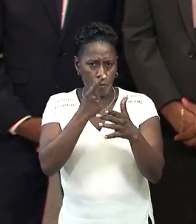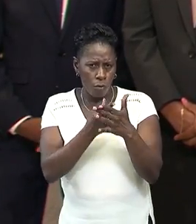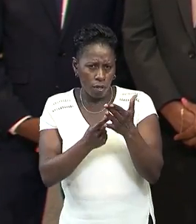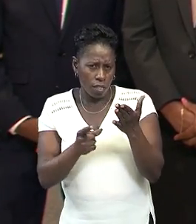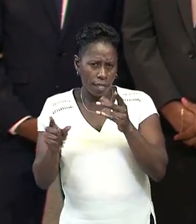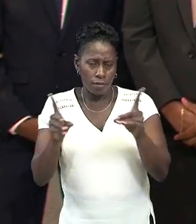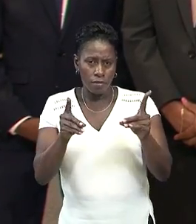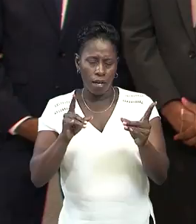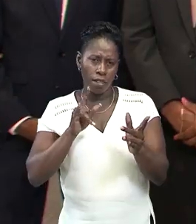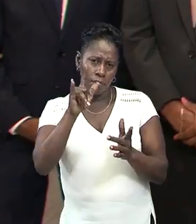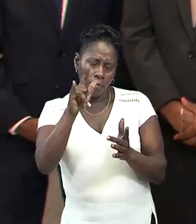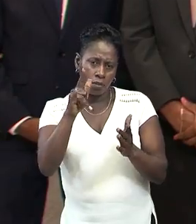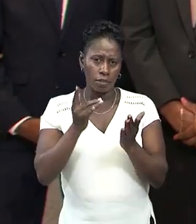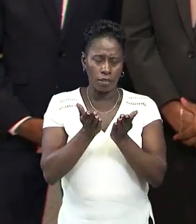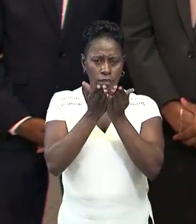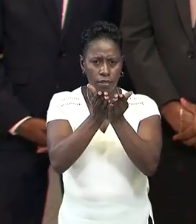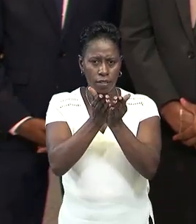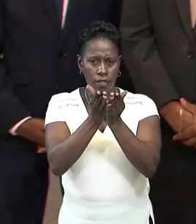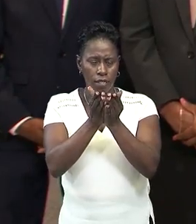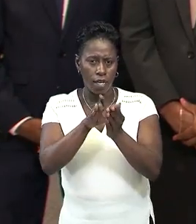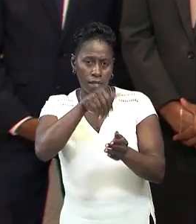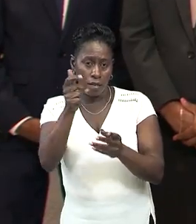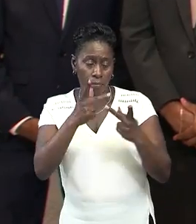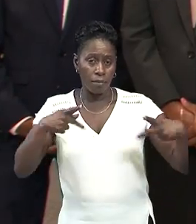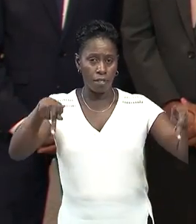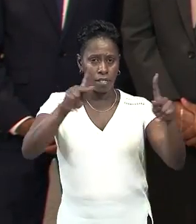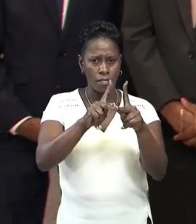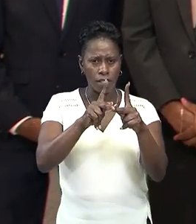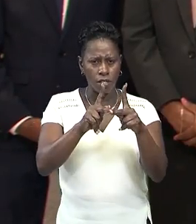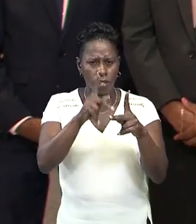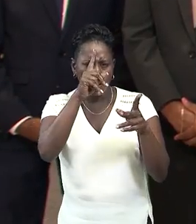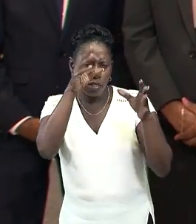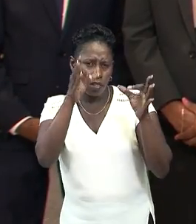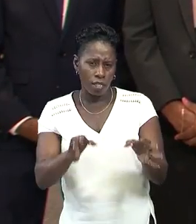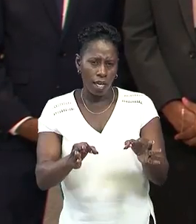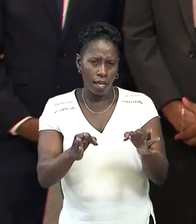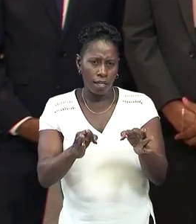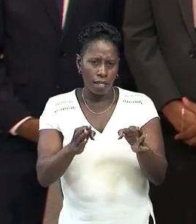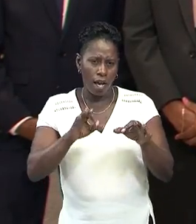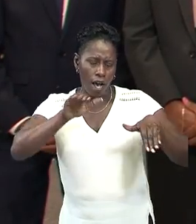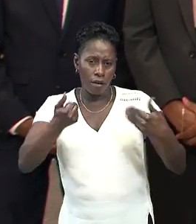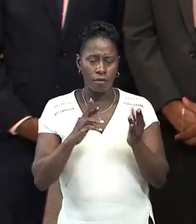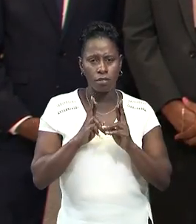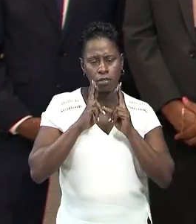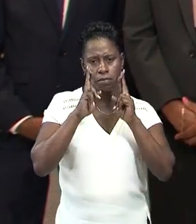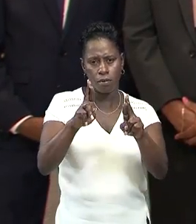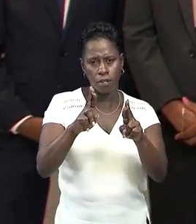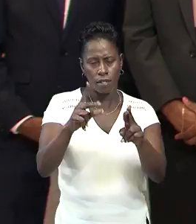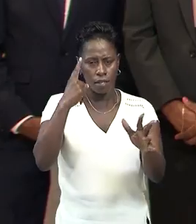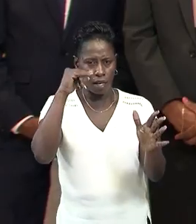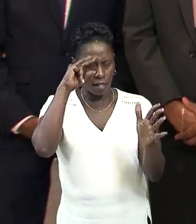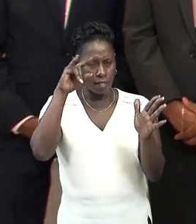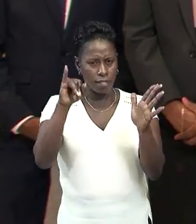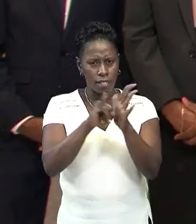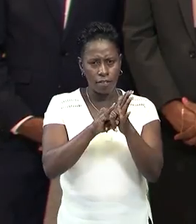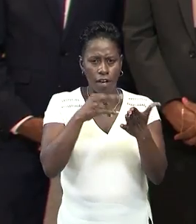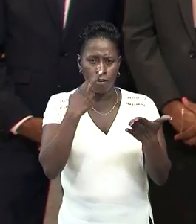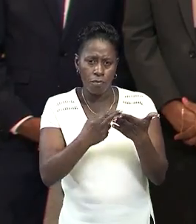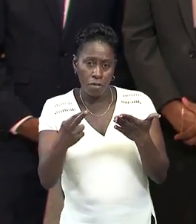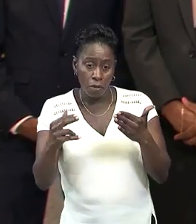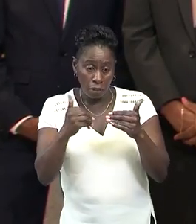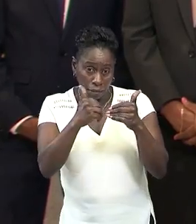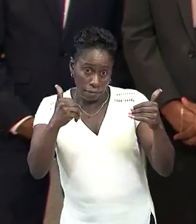health facilities and other relevant facilities to determine the capacity to respond and identify resource